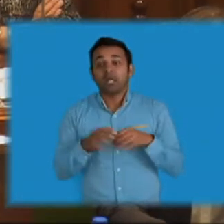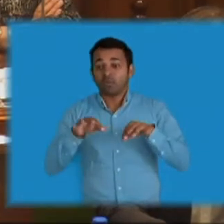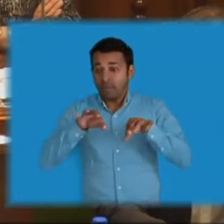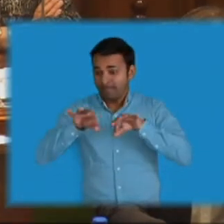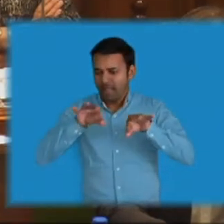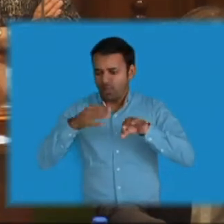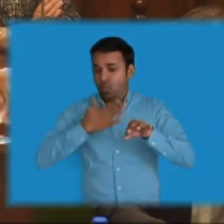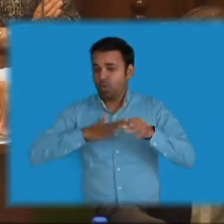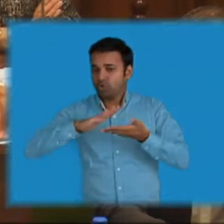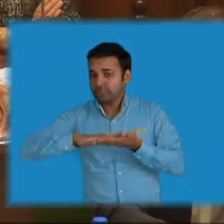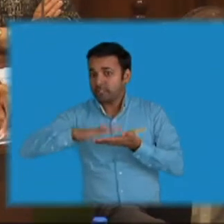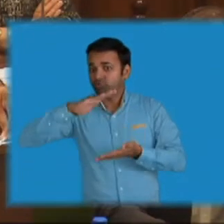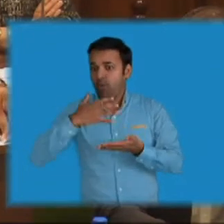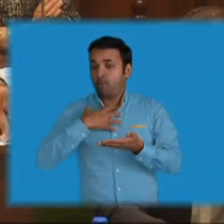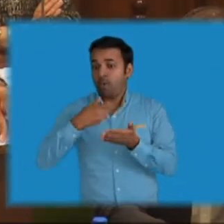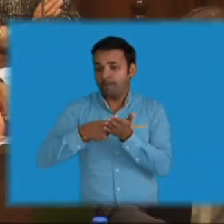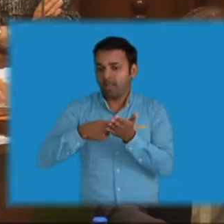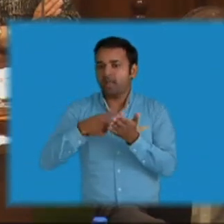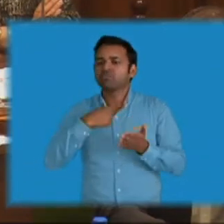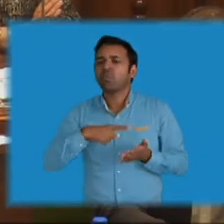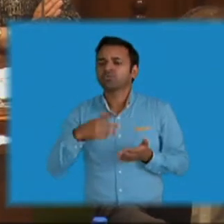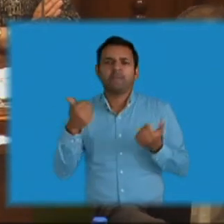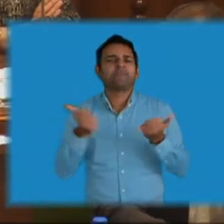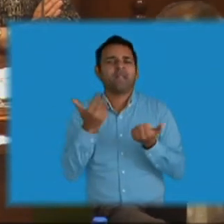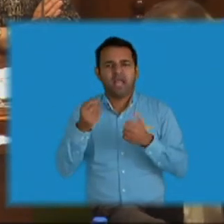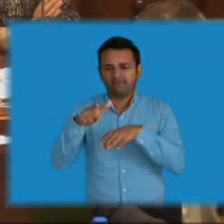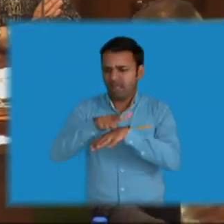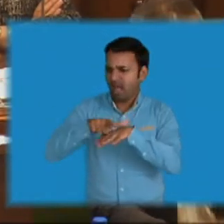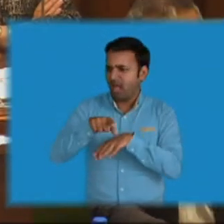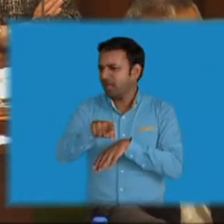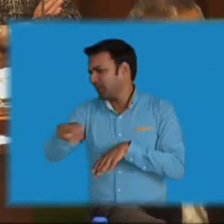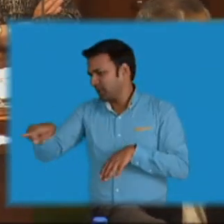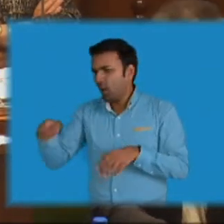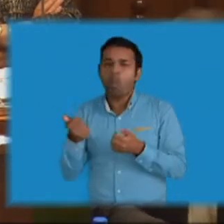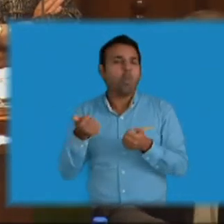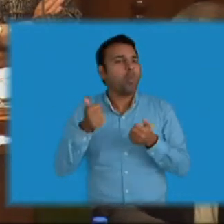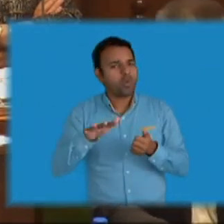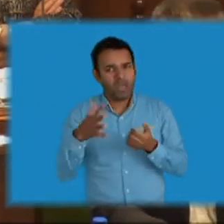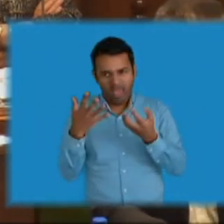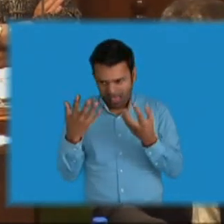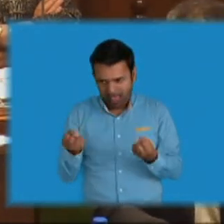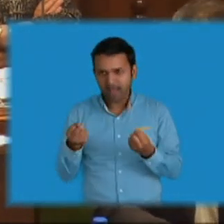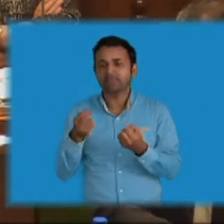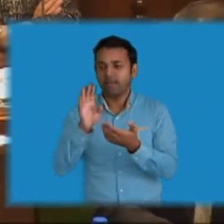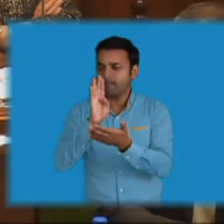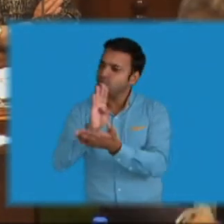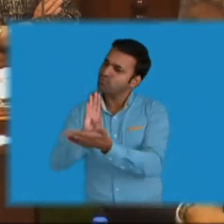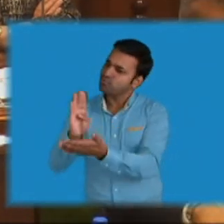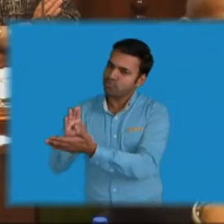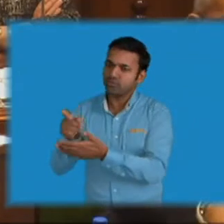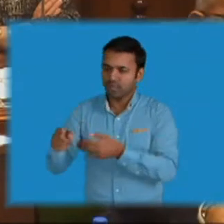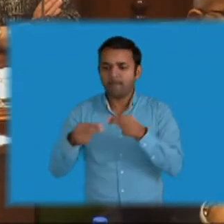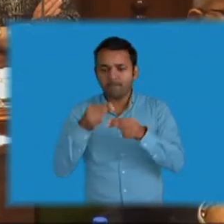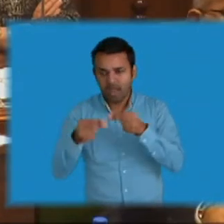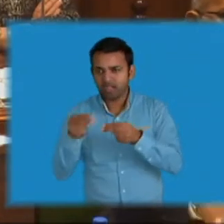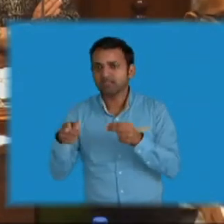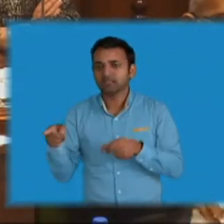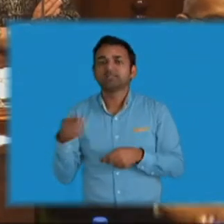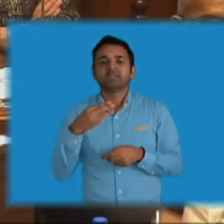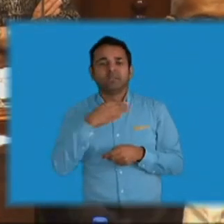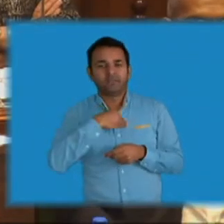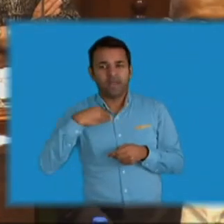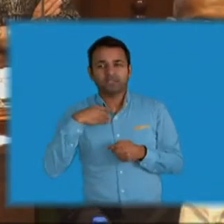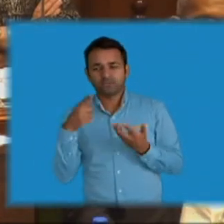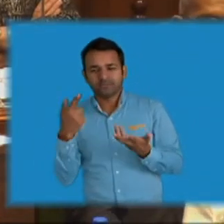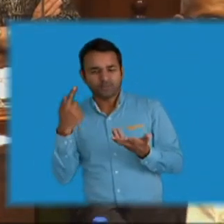that had been pledged already to be planted. My ministry is seriously considering the scaling up